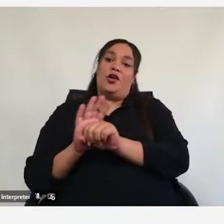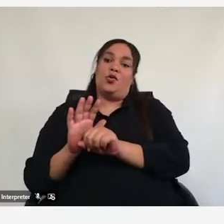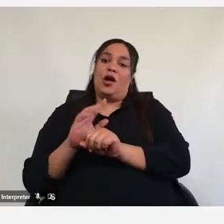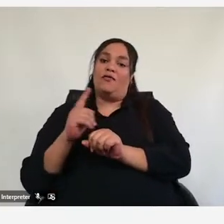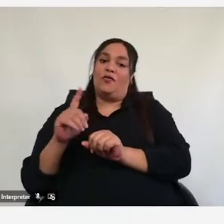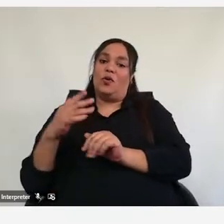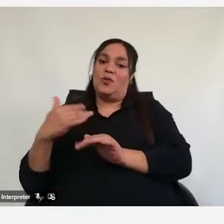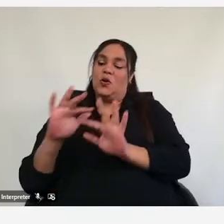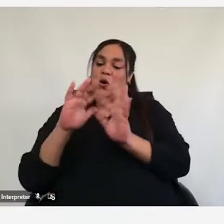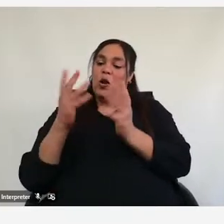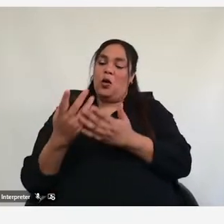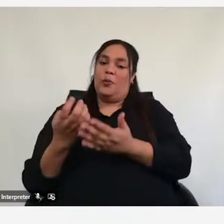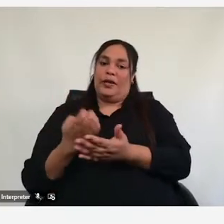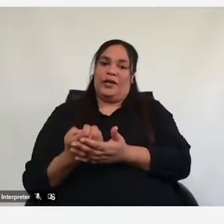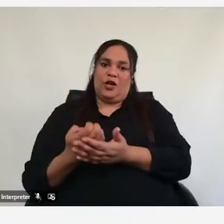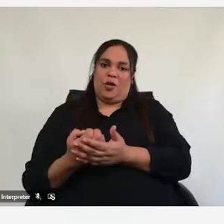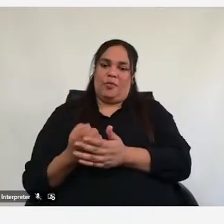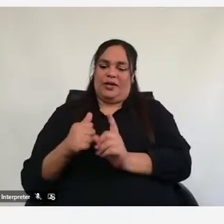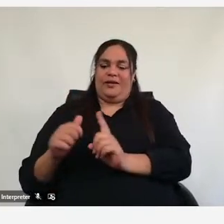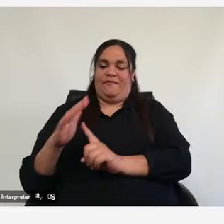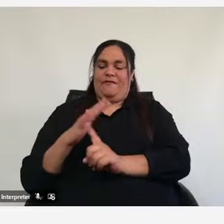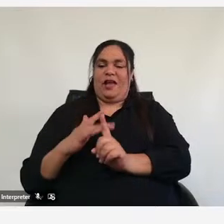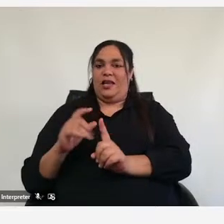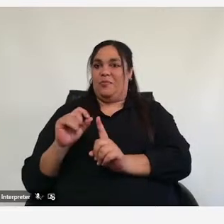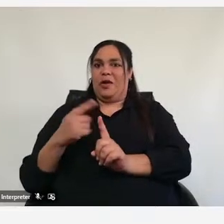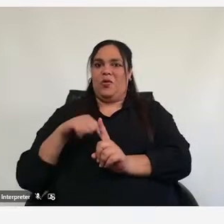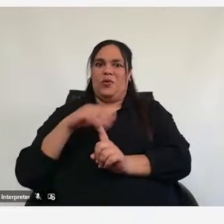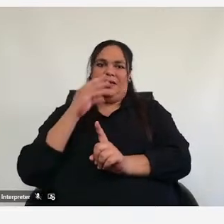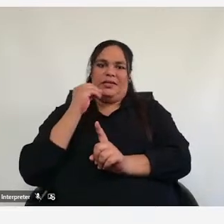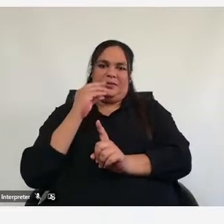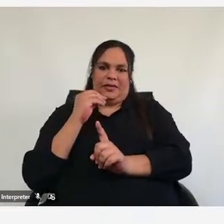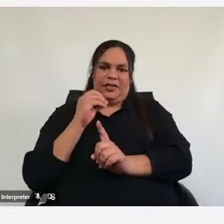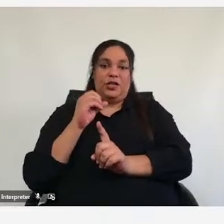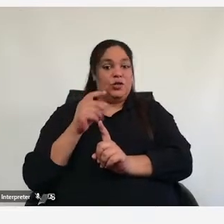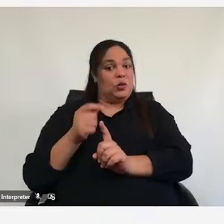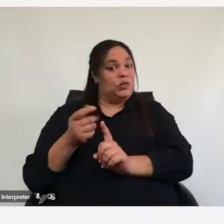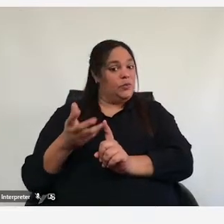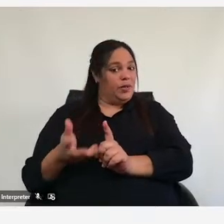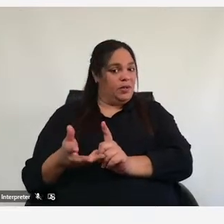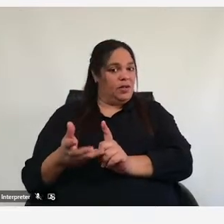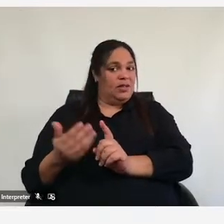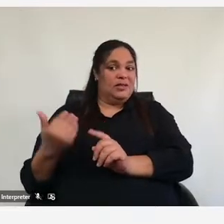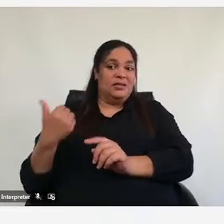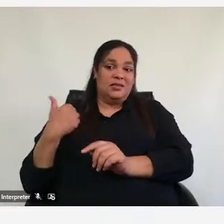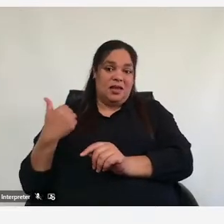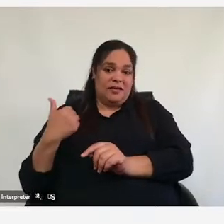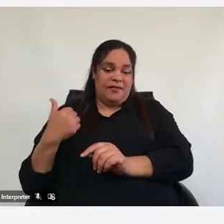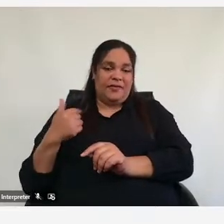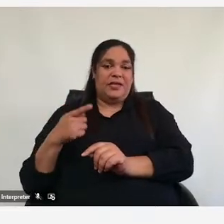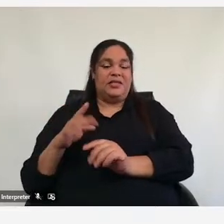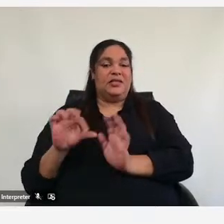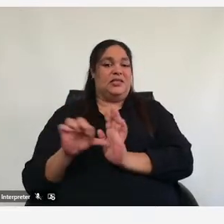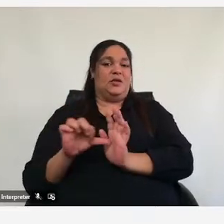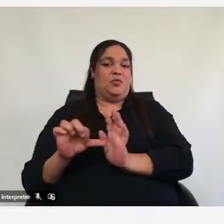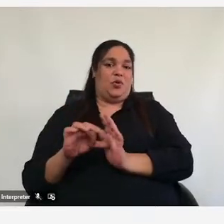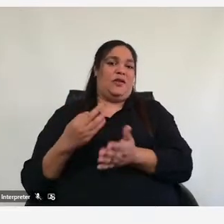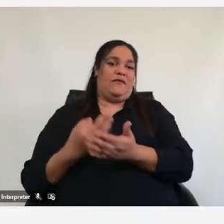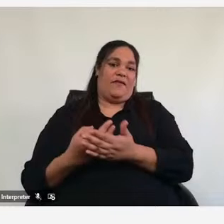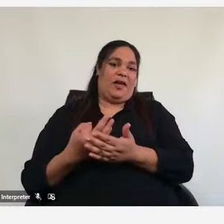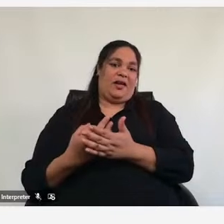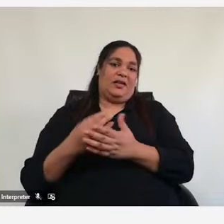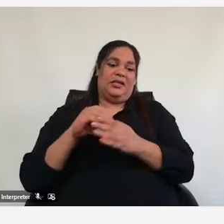turbulent global economic environment we're in. So, Speaker, safety is an important factor in